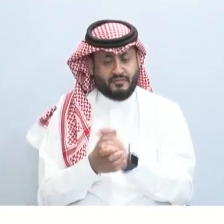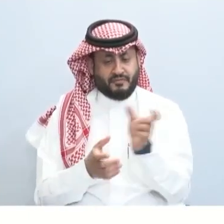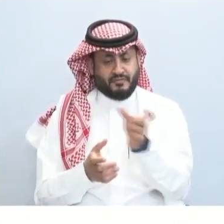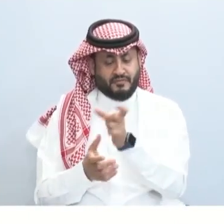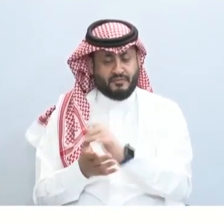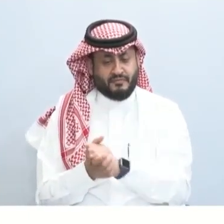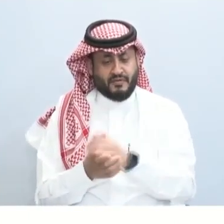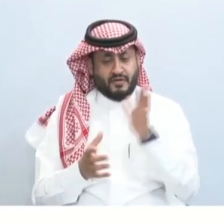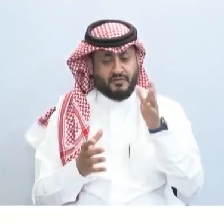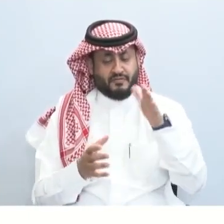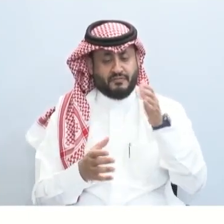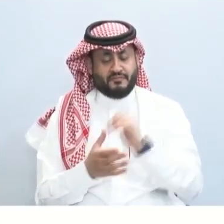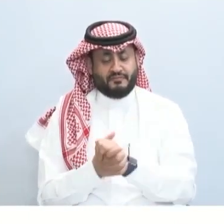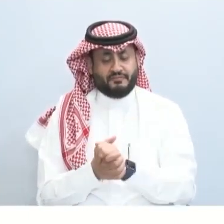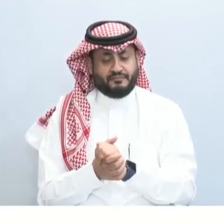the terms,